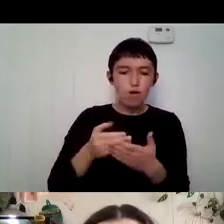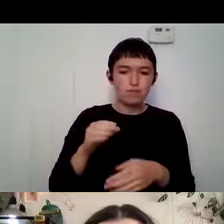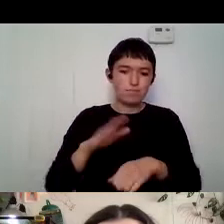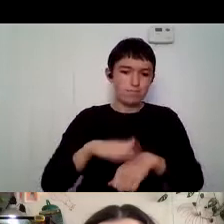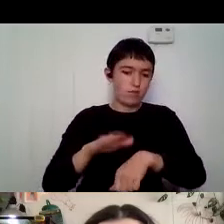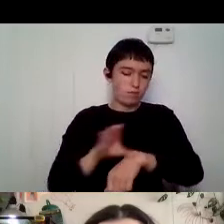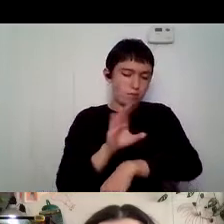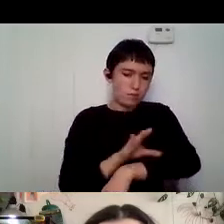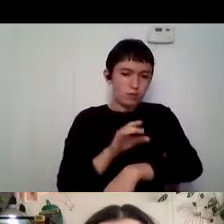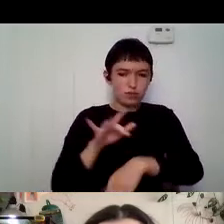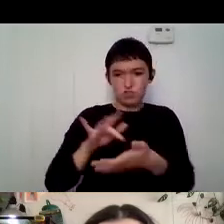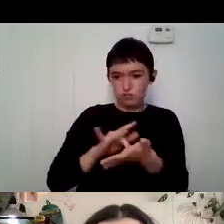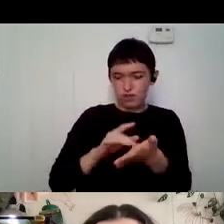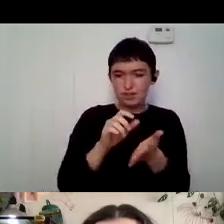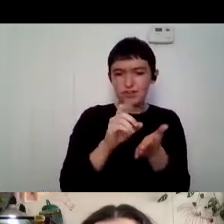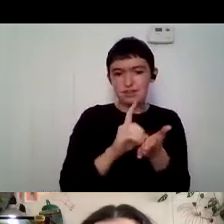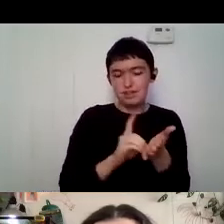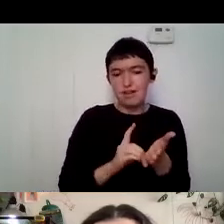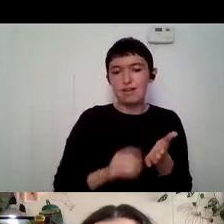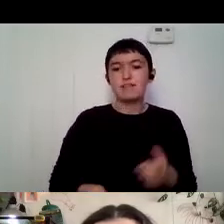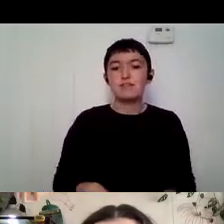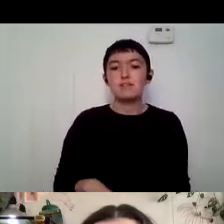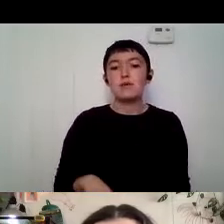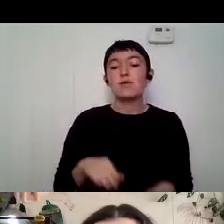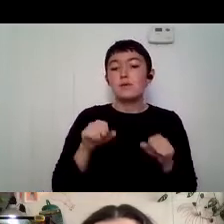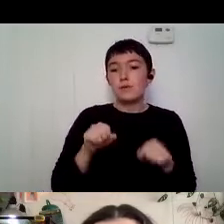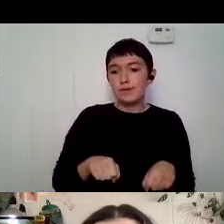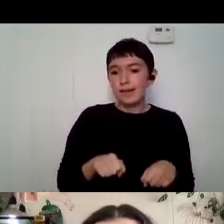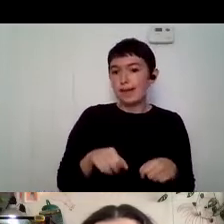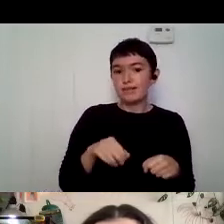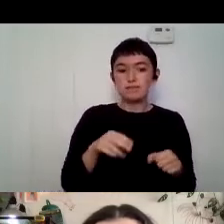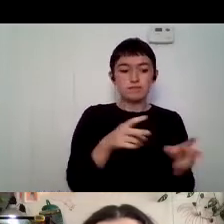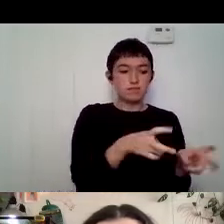idea once we generate these molecules is that they can go on to be synthesized and tested in a lab.